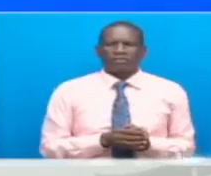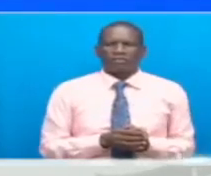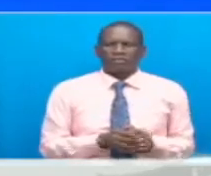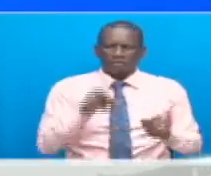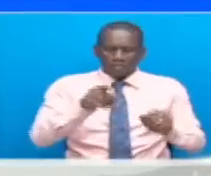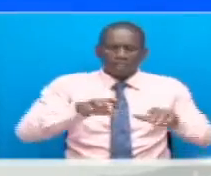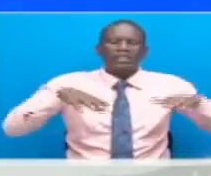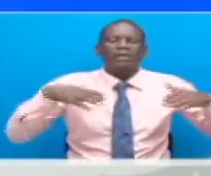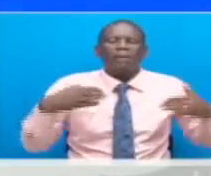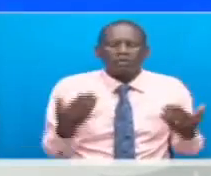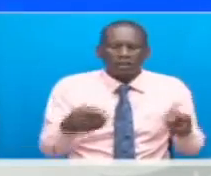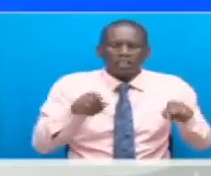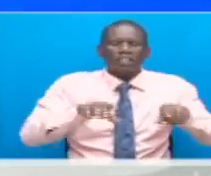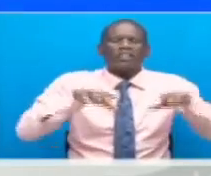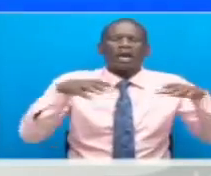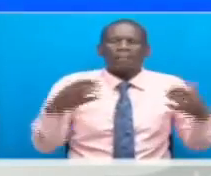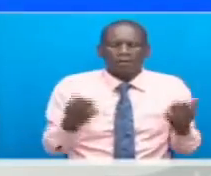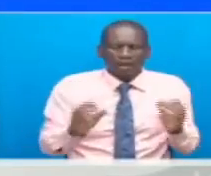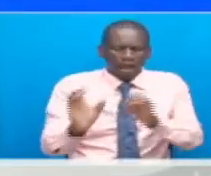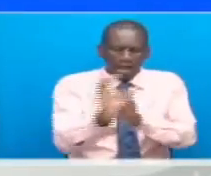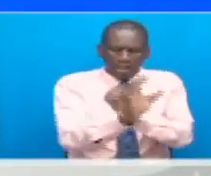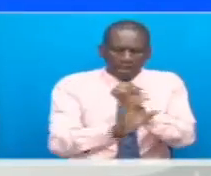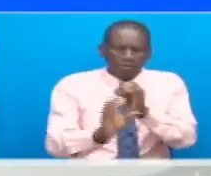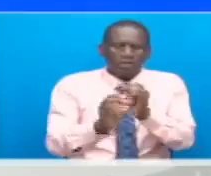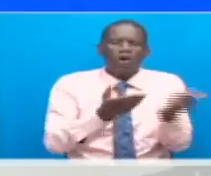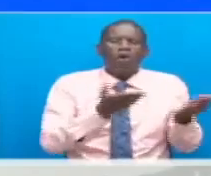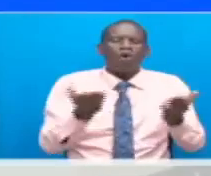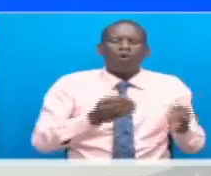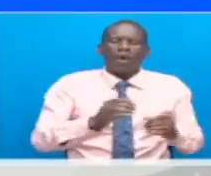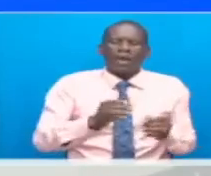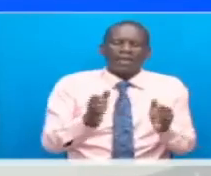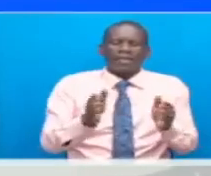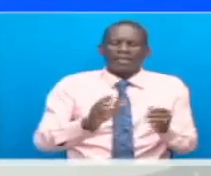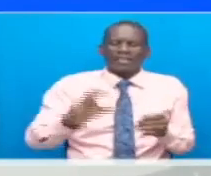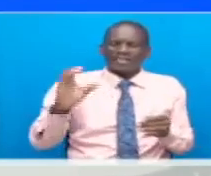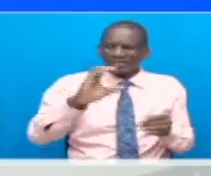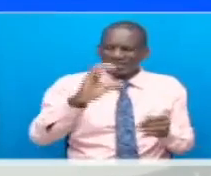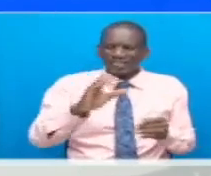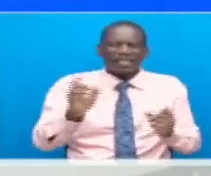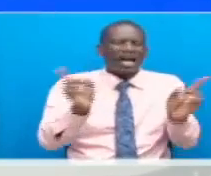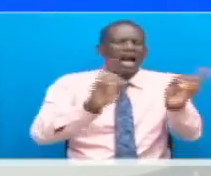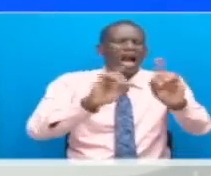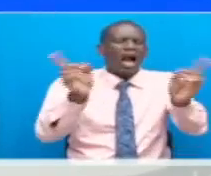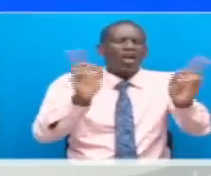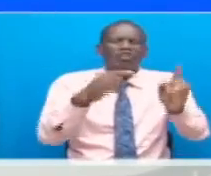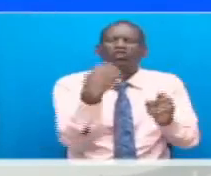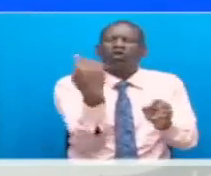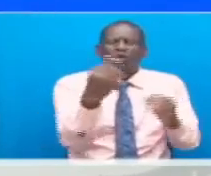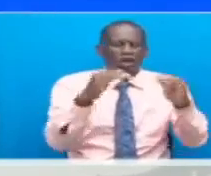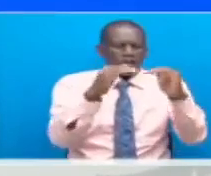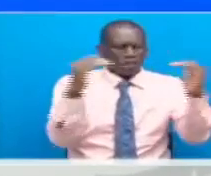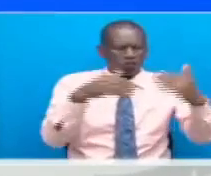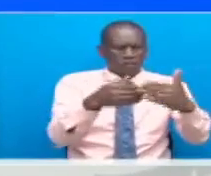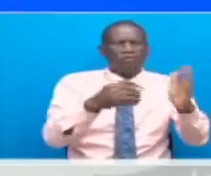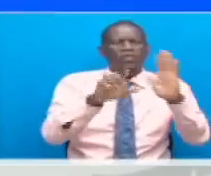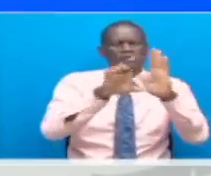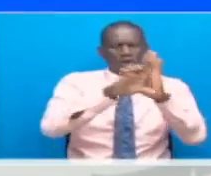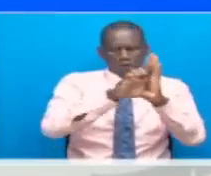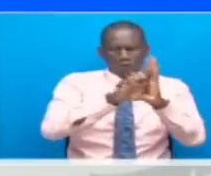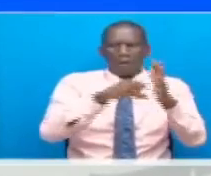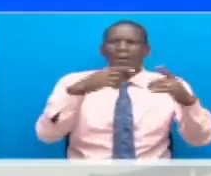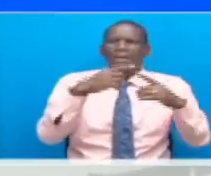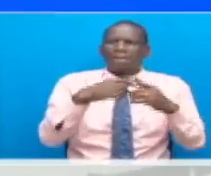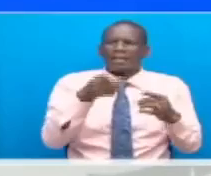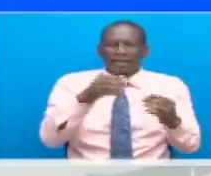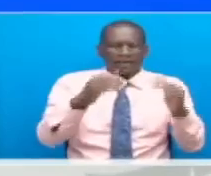It's about a country where citizens are not only equal before the law, but